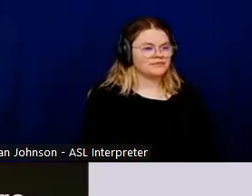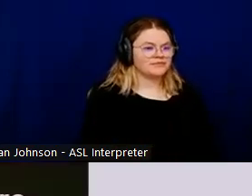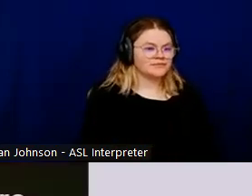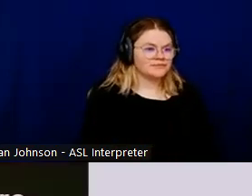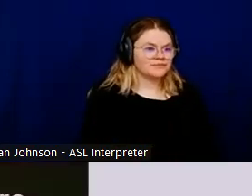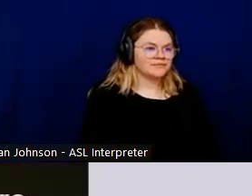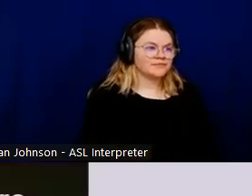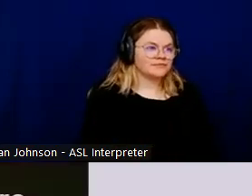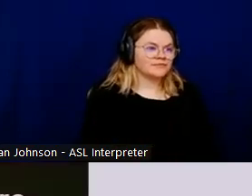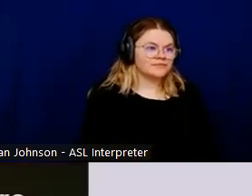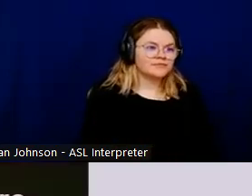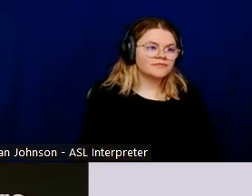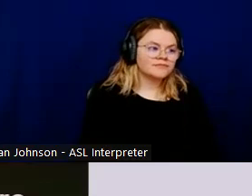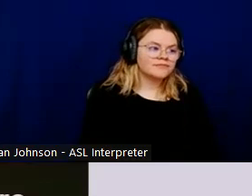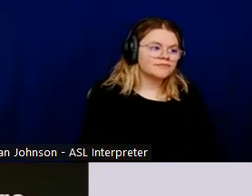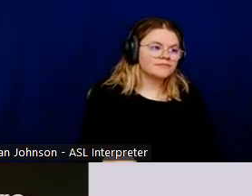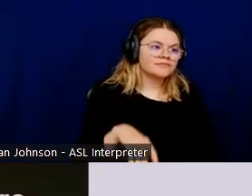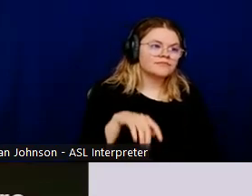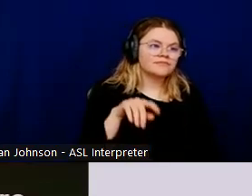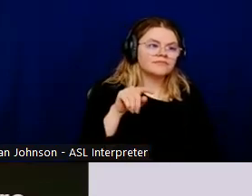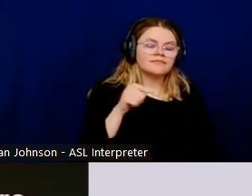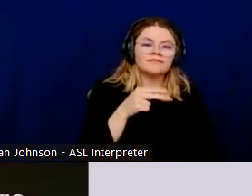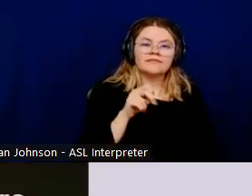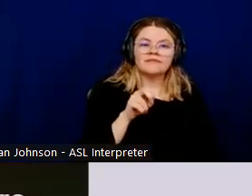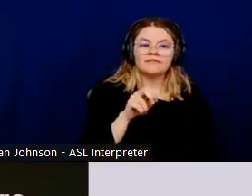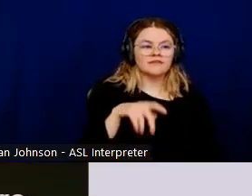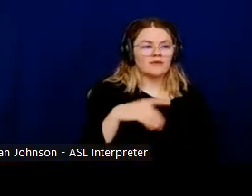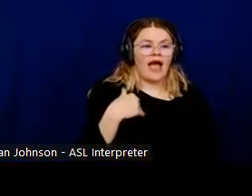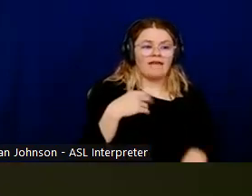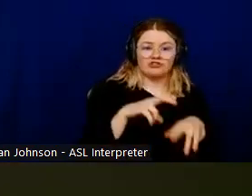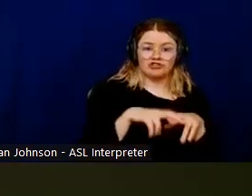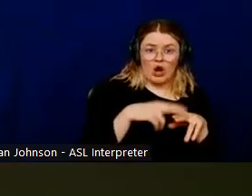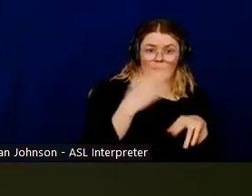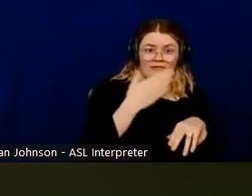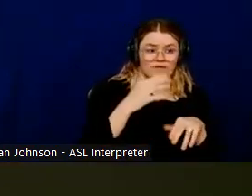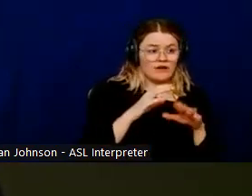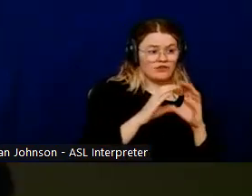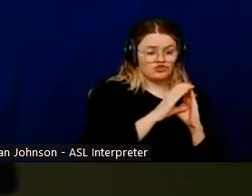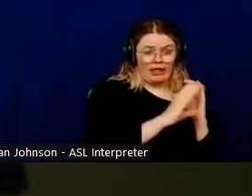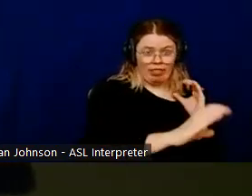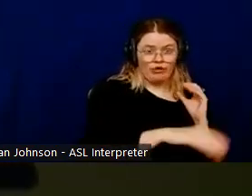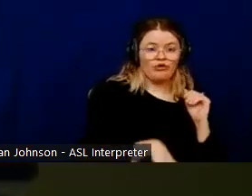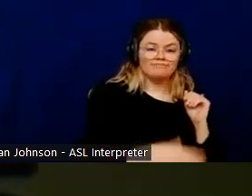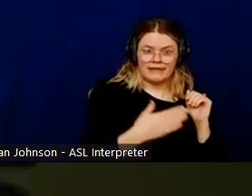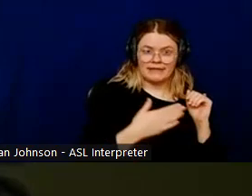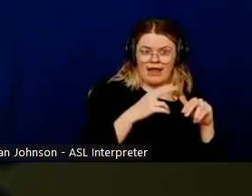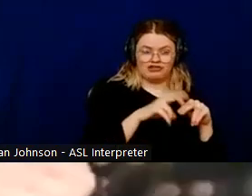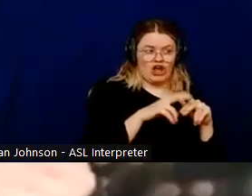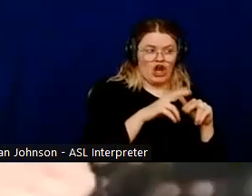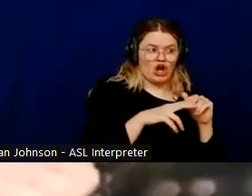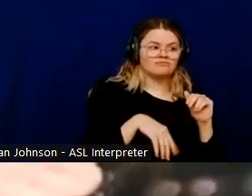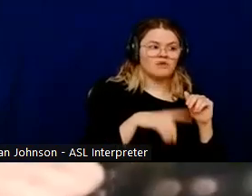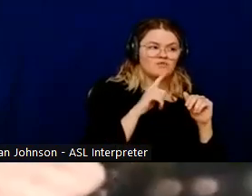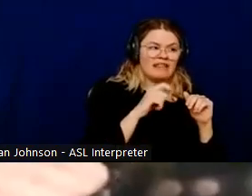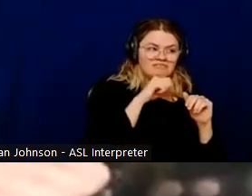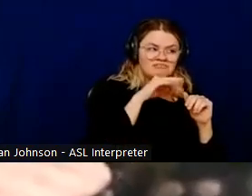The armchair in the front lawn of our trailer belongs to me. And you can't tell under all the mold,